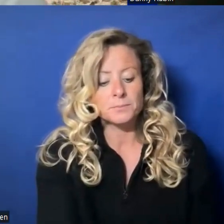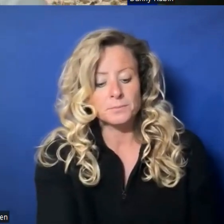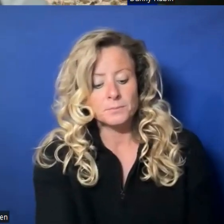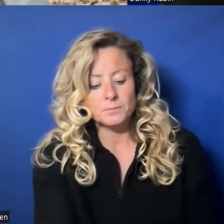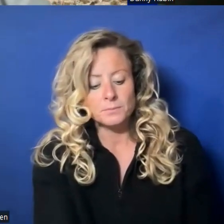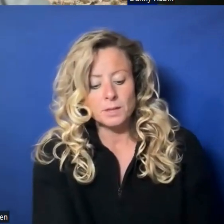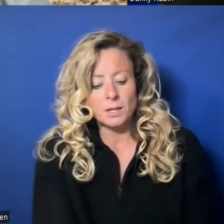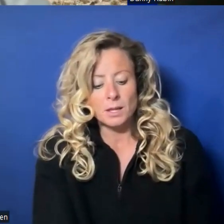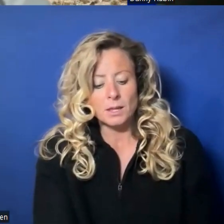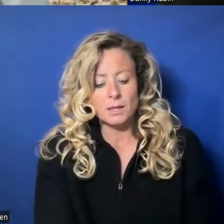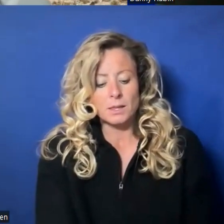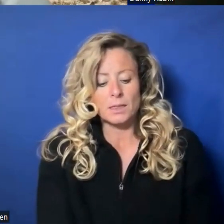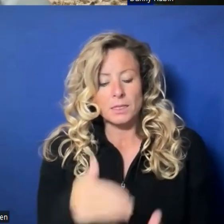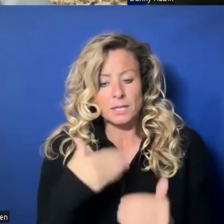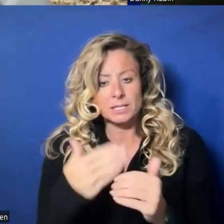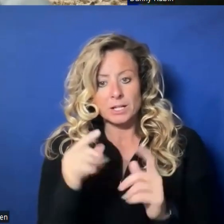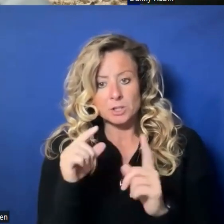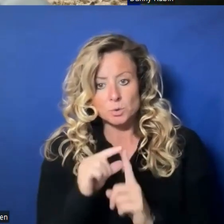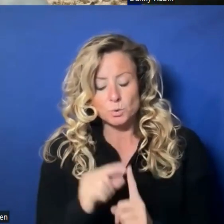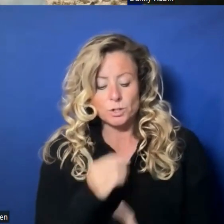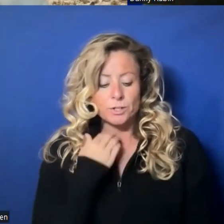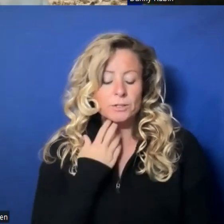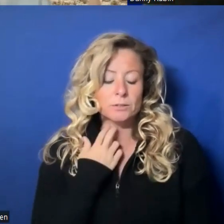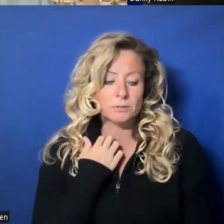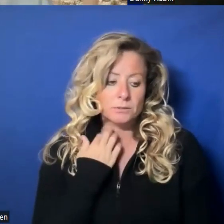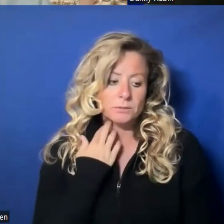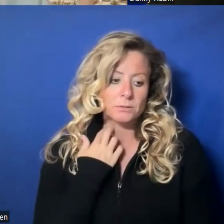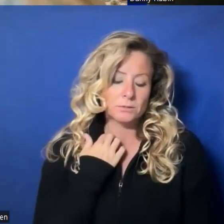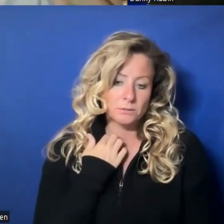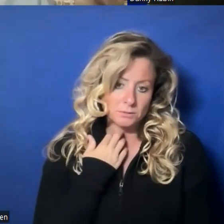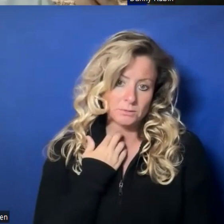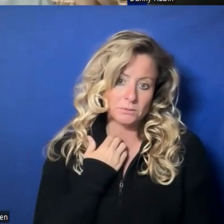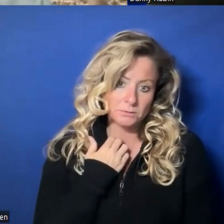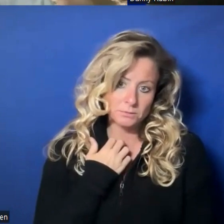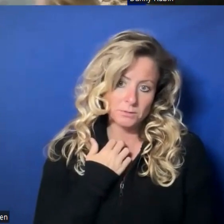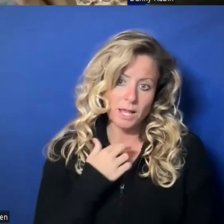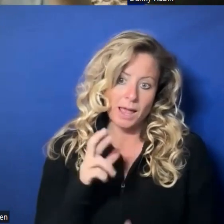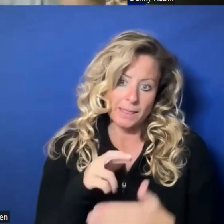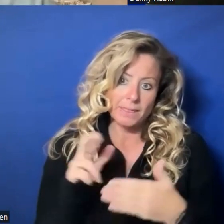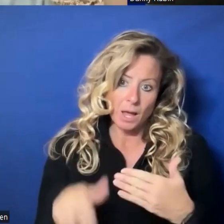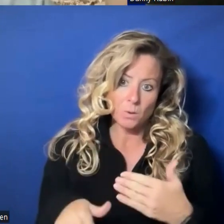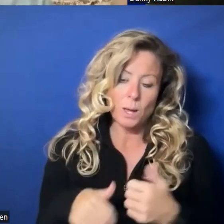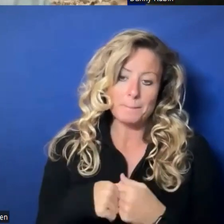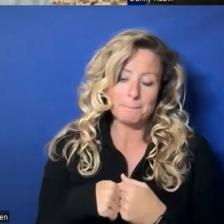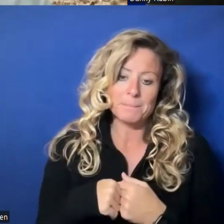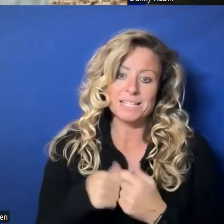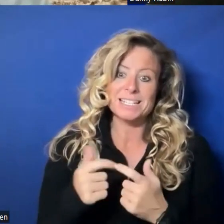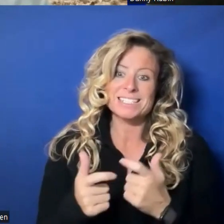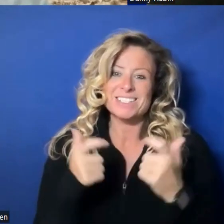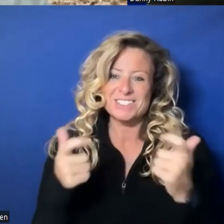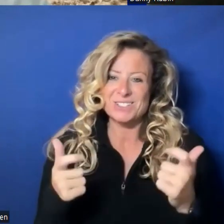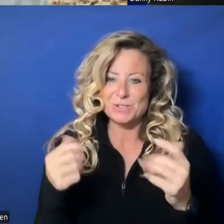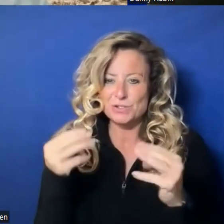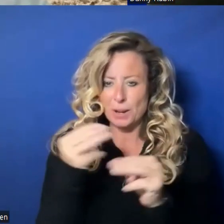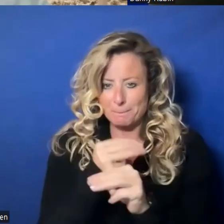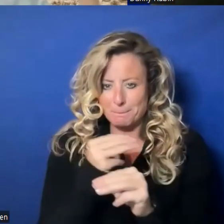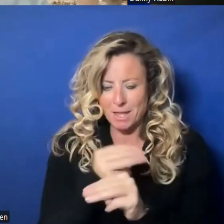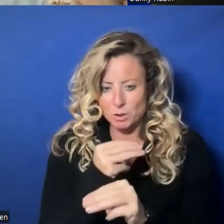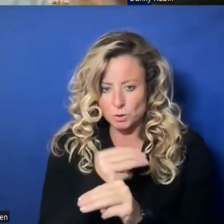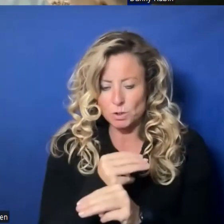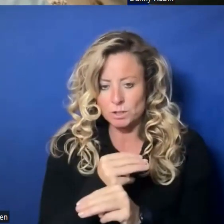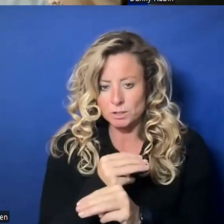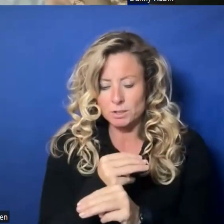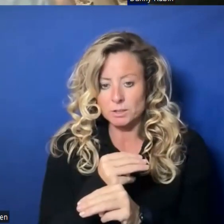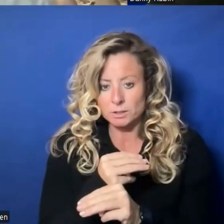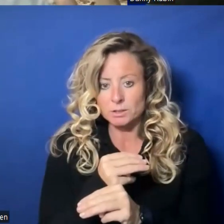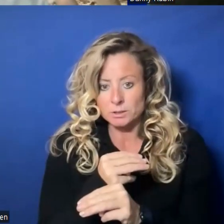the next word, and the outcome is this huge mathematical grid